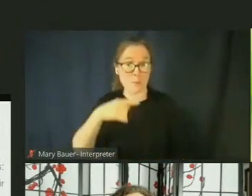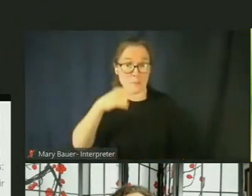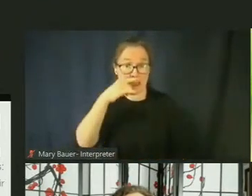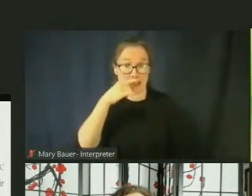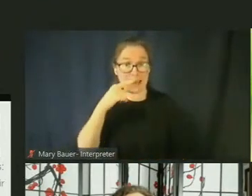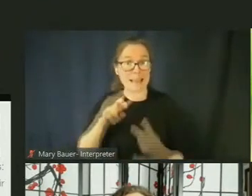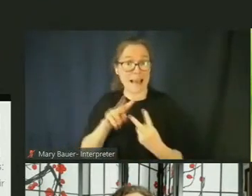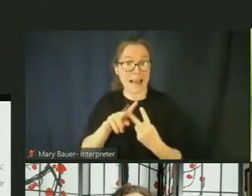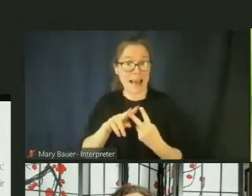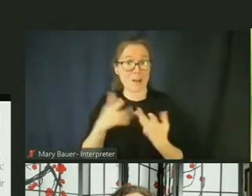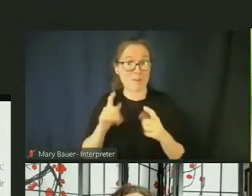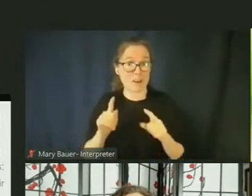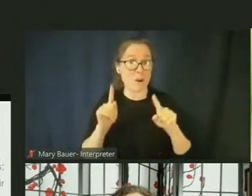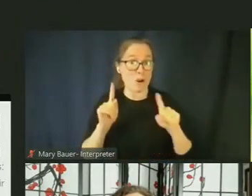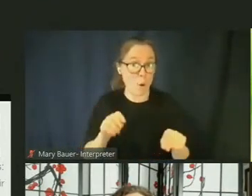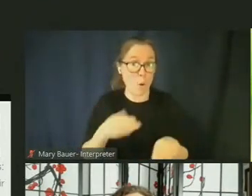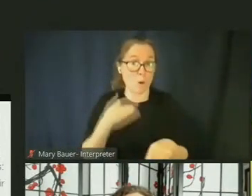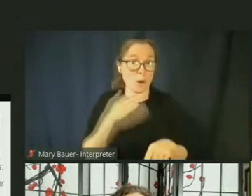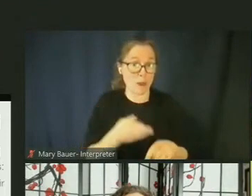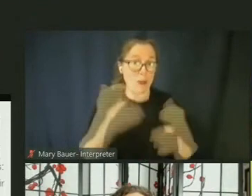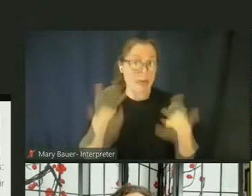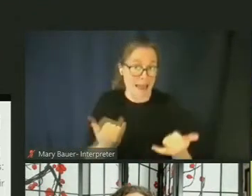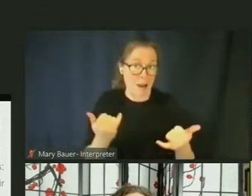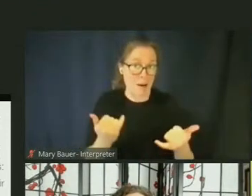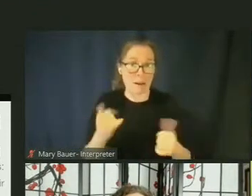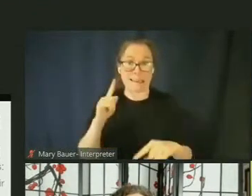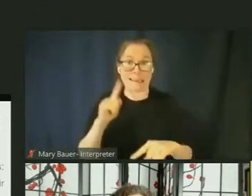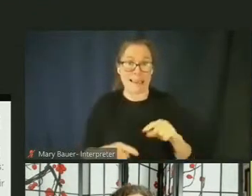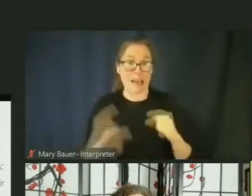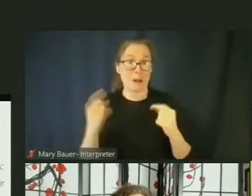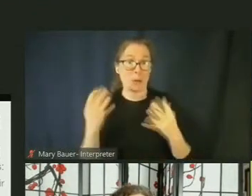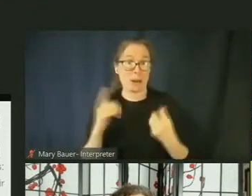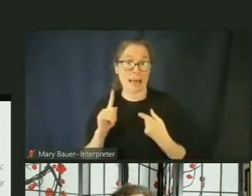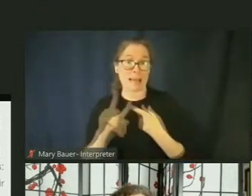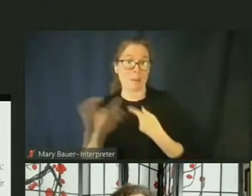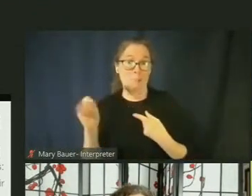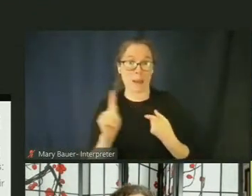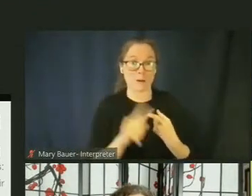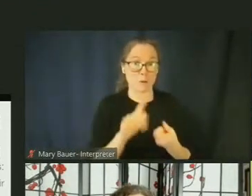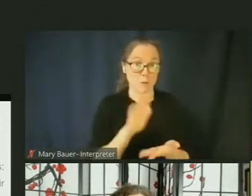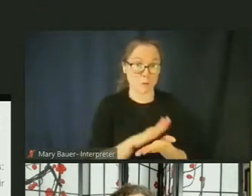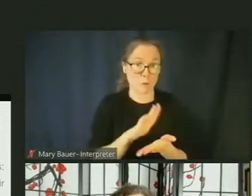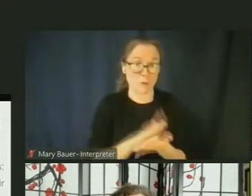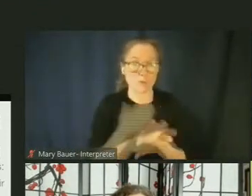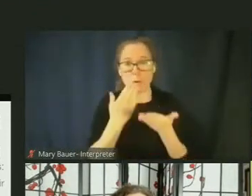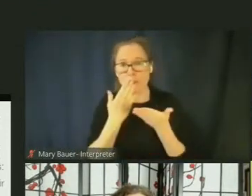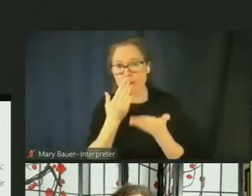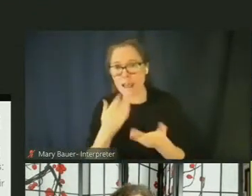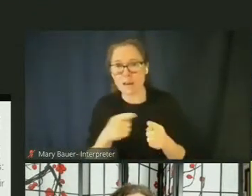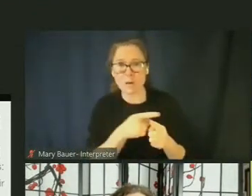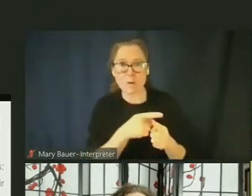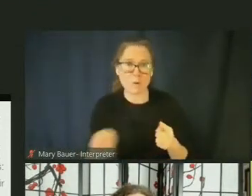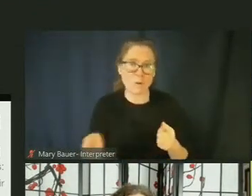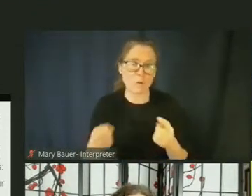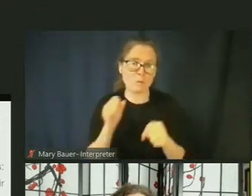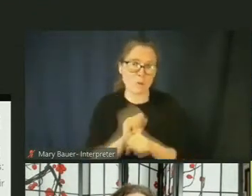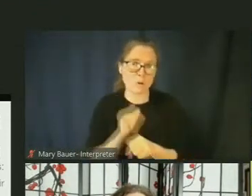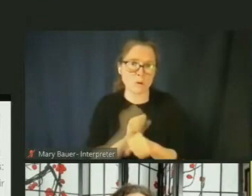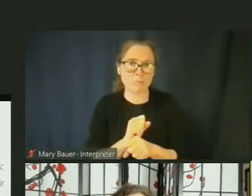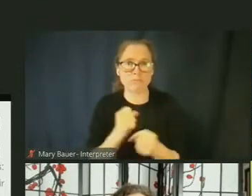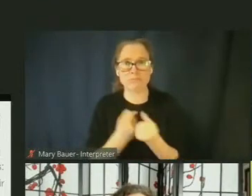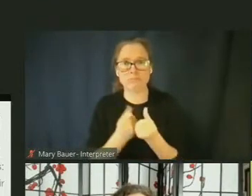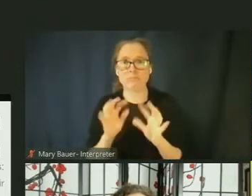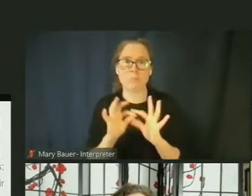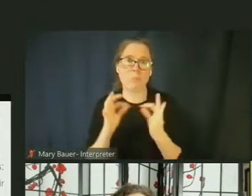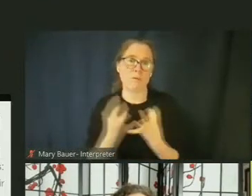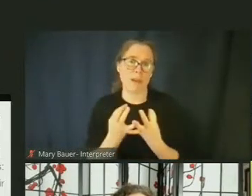are there and can't wait to go back. So thank you all so much. I know you're working tirelessly to support families, the community. Really